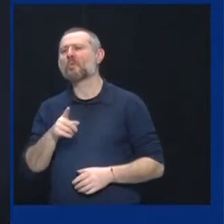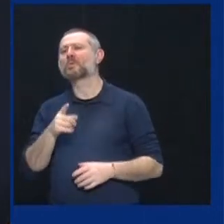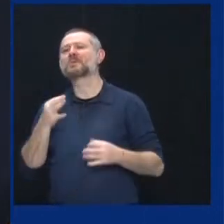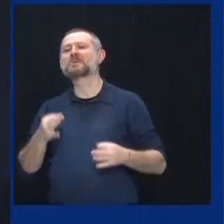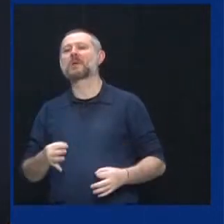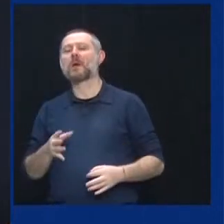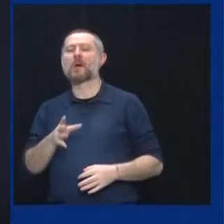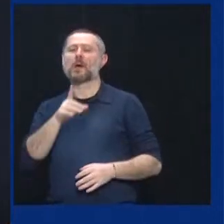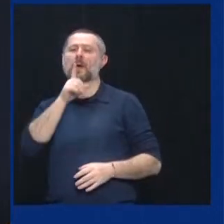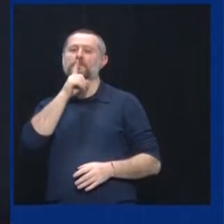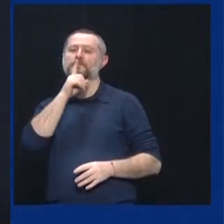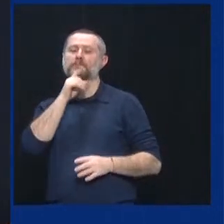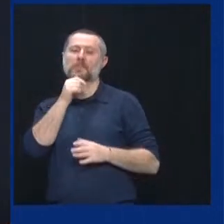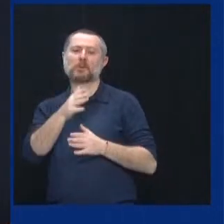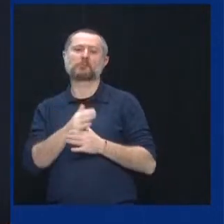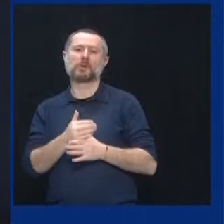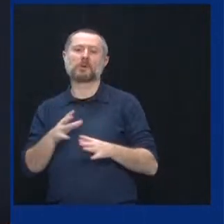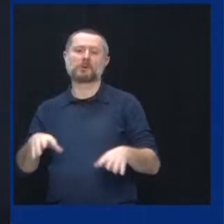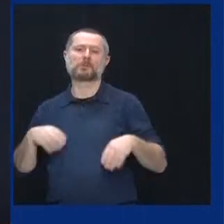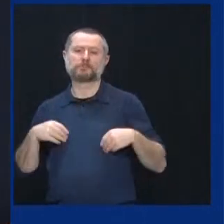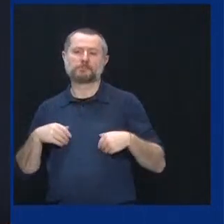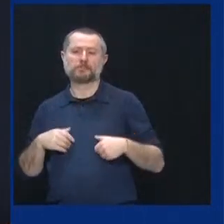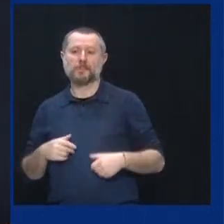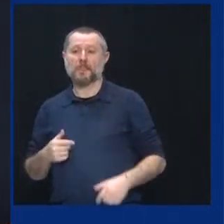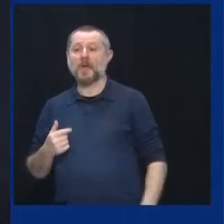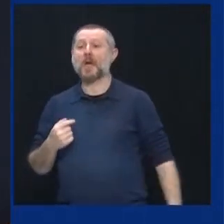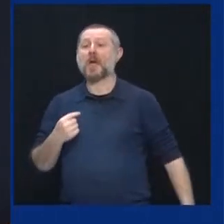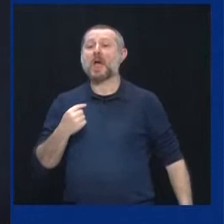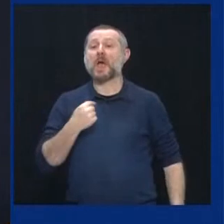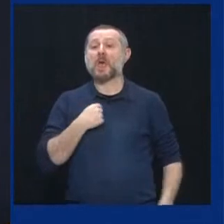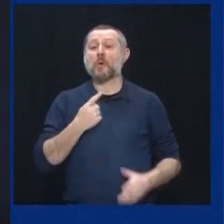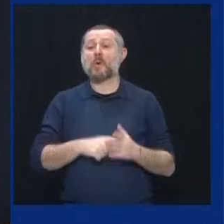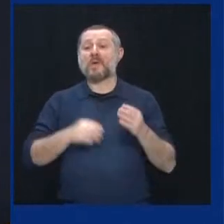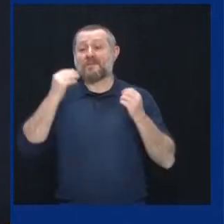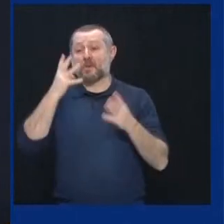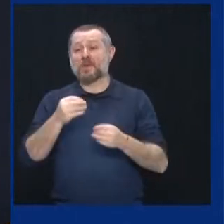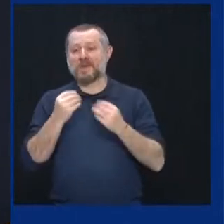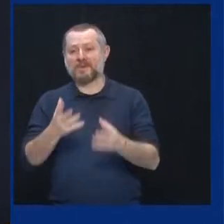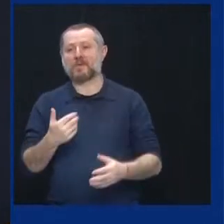it? I knew the information that I gave you.